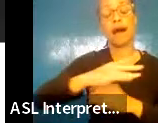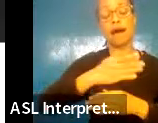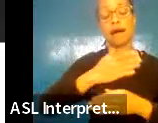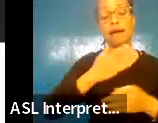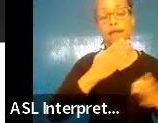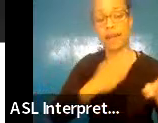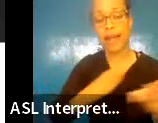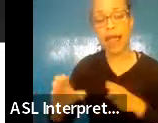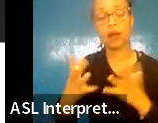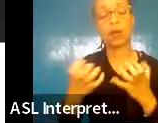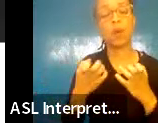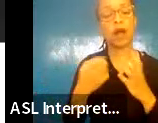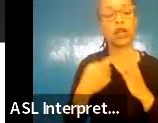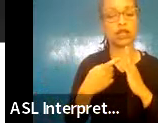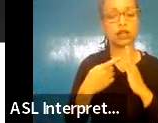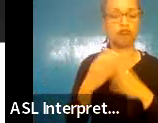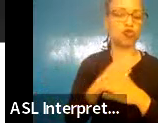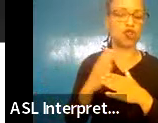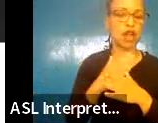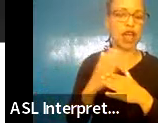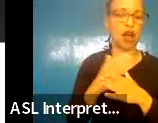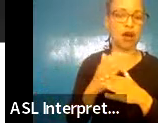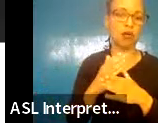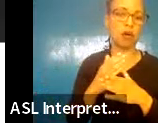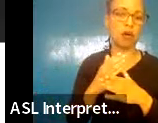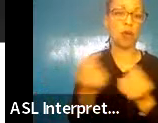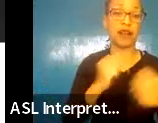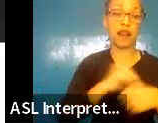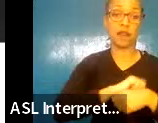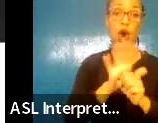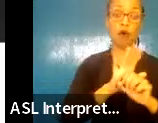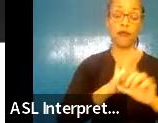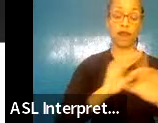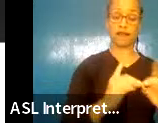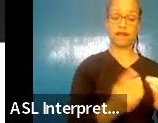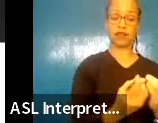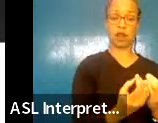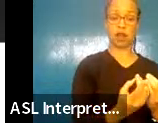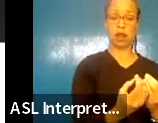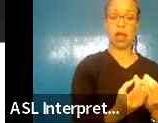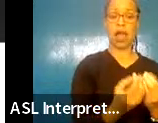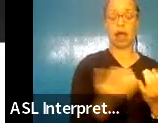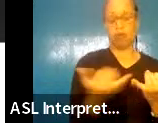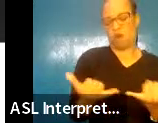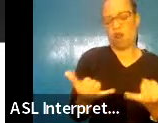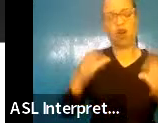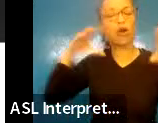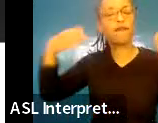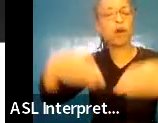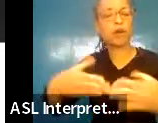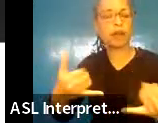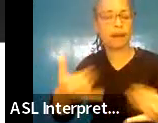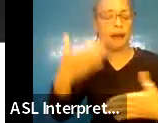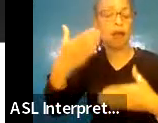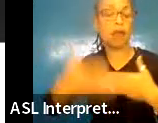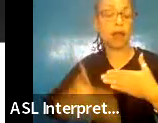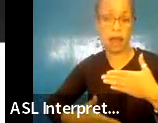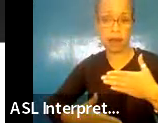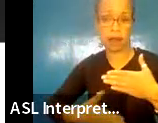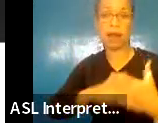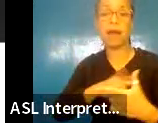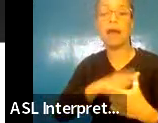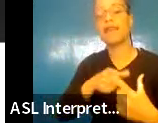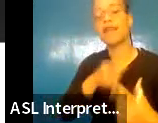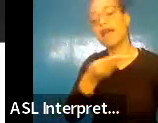share a bit of what we have done in the COVID division and then share what our current focus is. And then at the end, I'm going to turn it back to Kimmy just